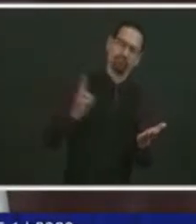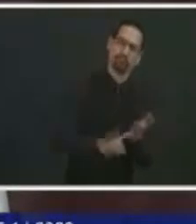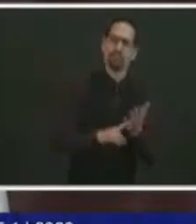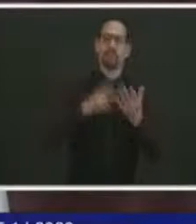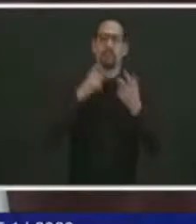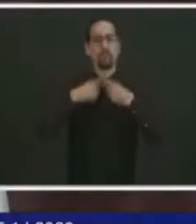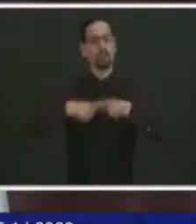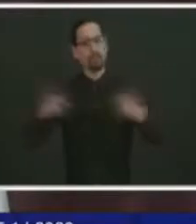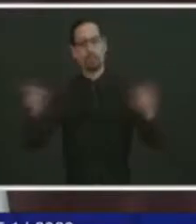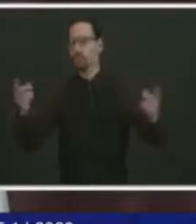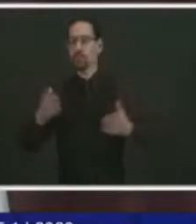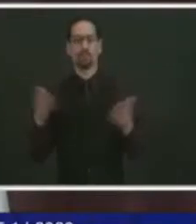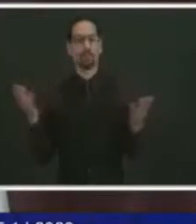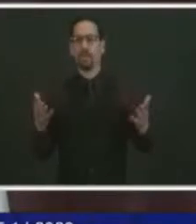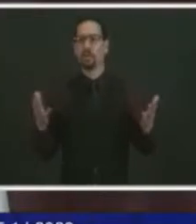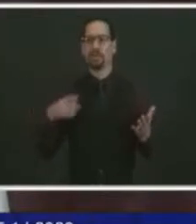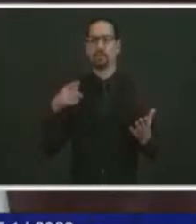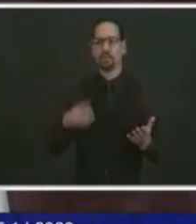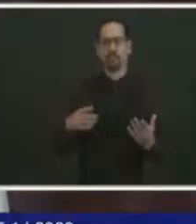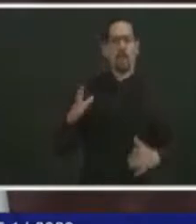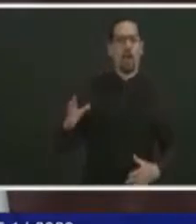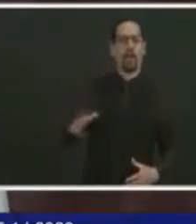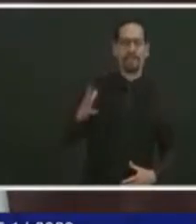Month. I look forward to doing that.